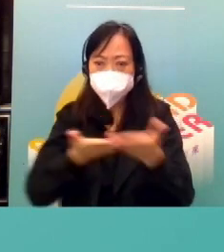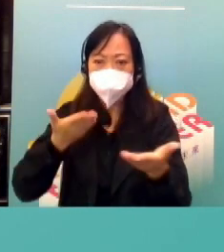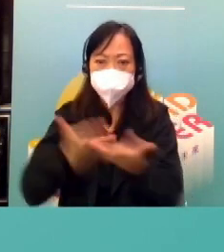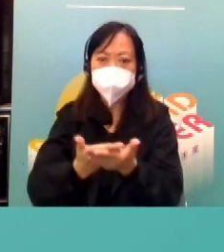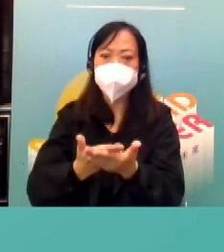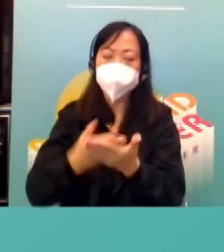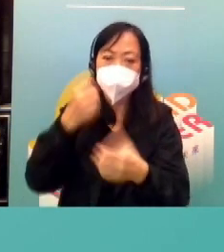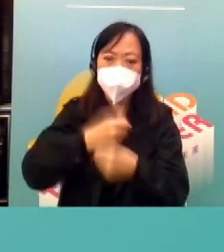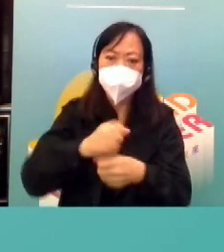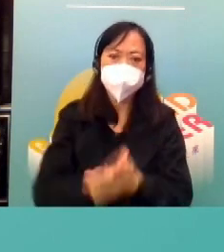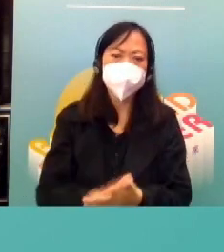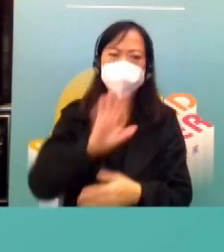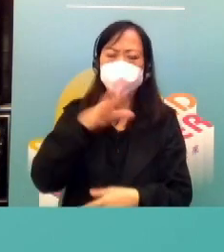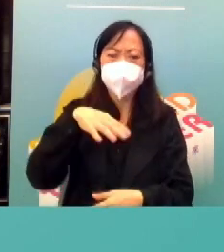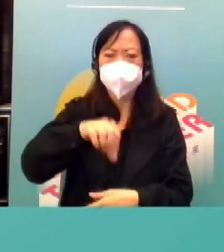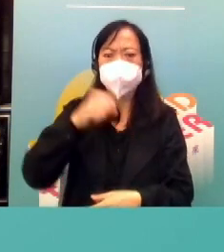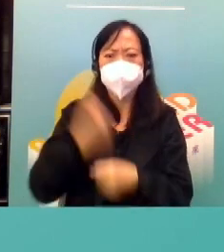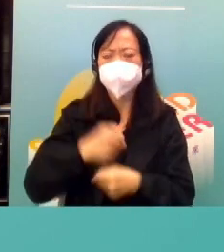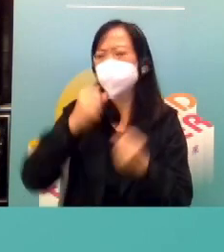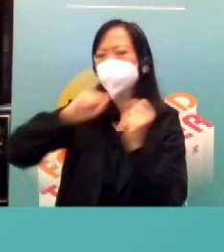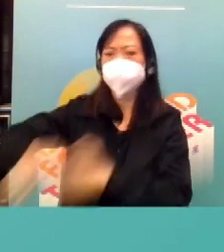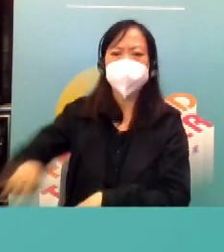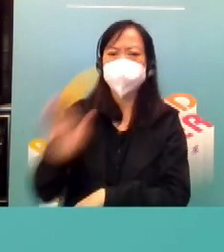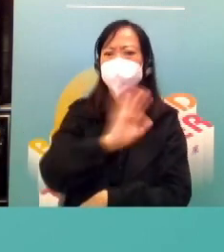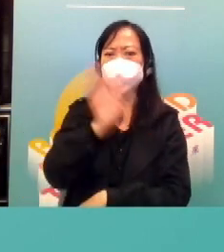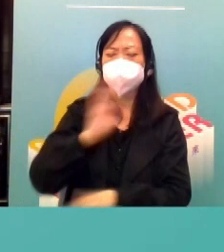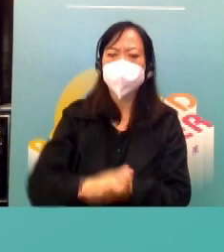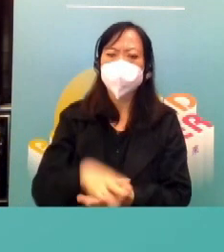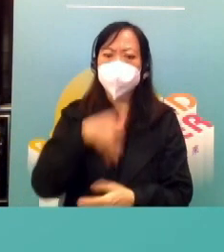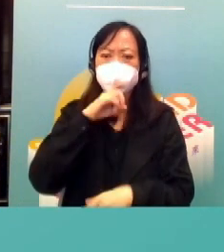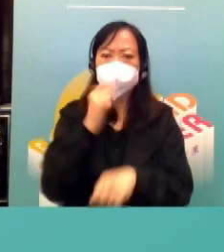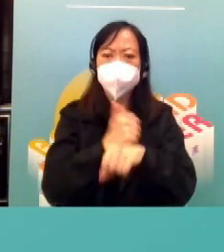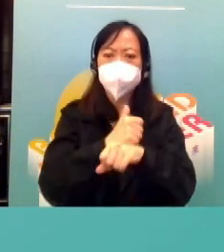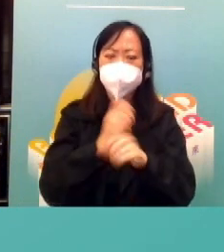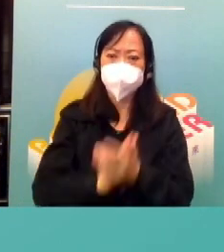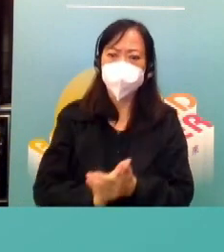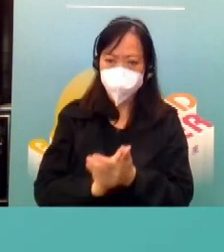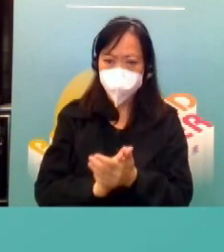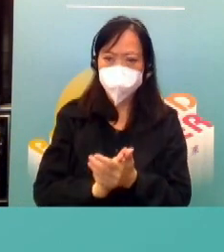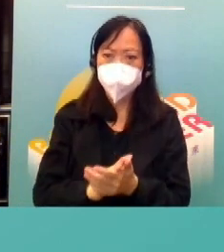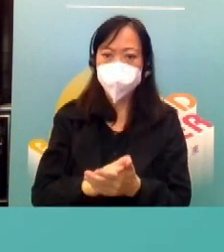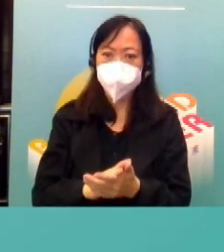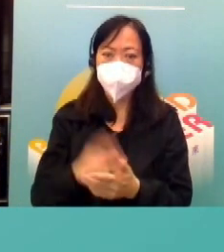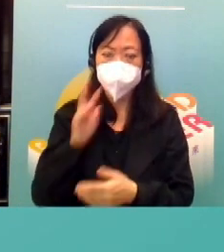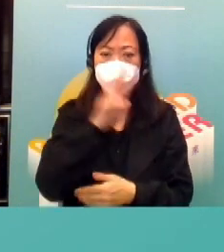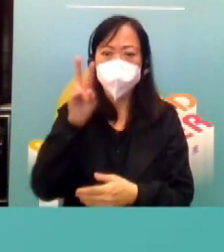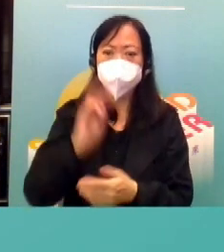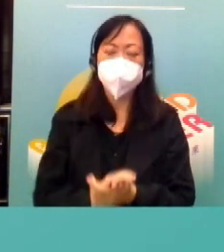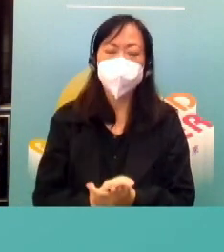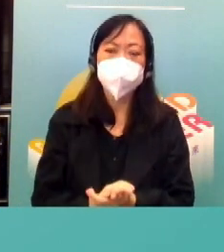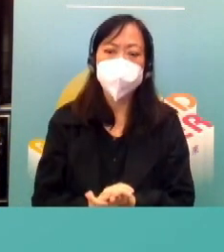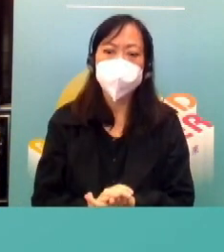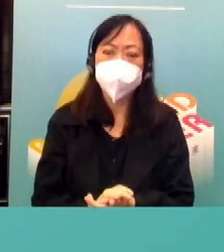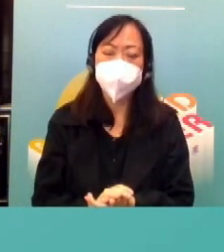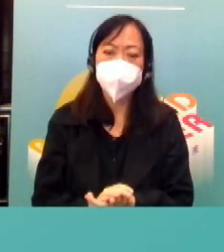landfill. We have the opportunity to back this business called World of Books. They are a pioneer in the reuse